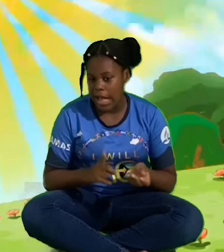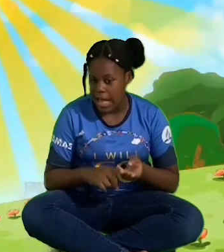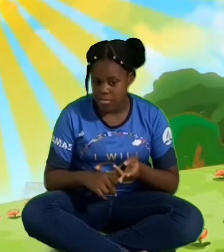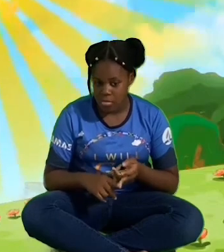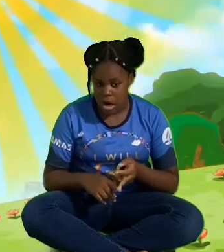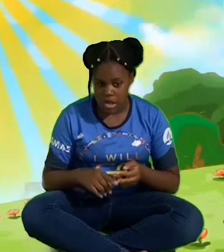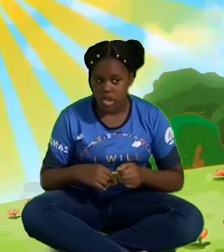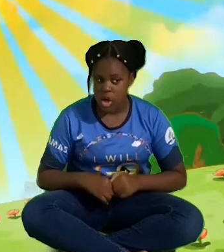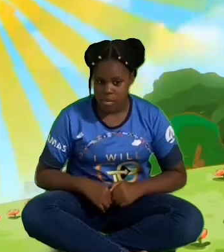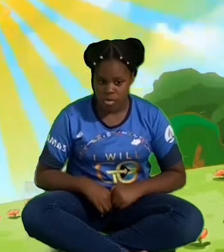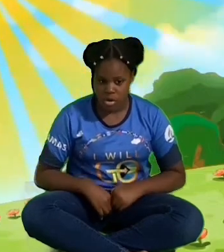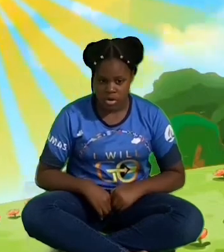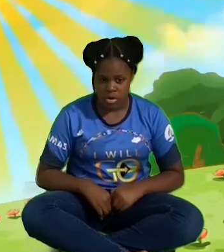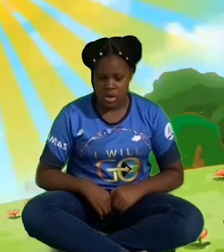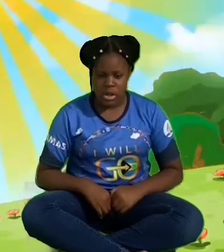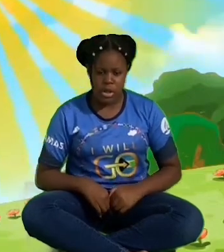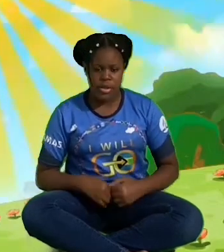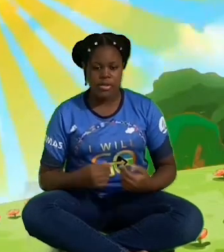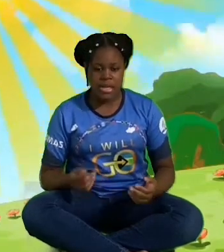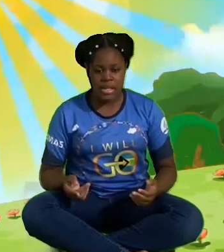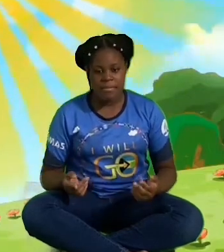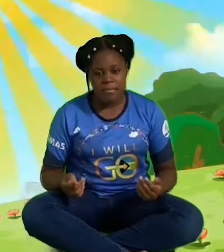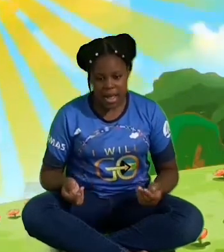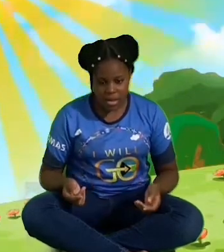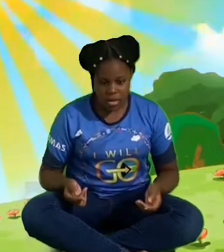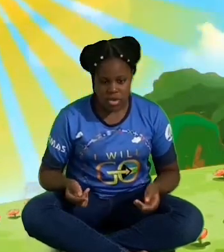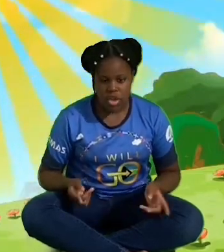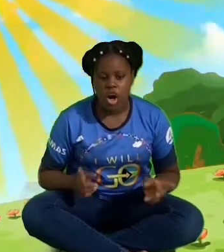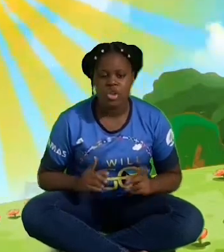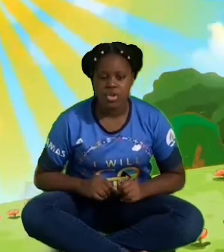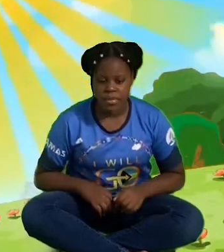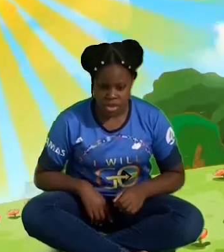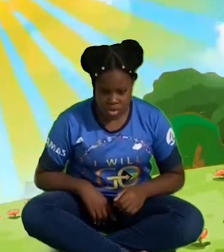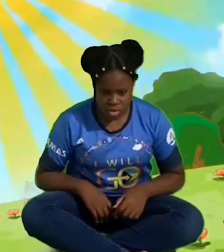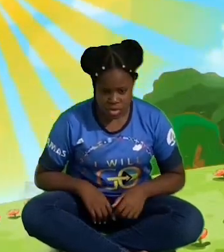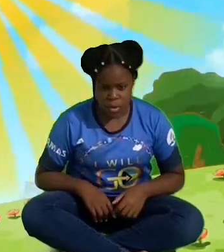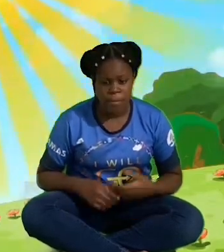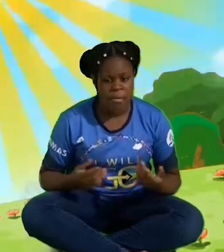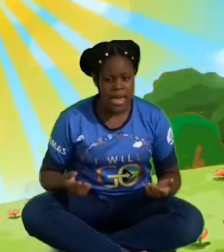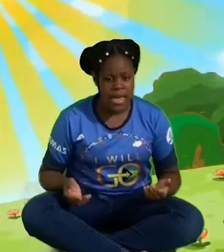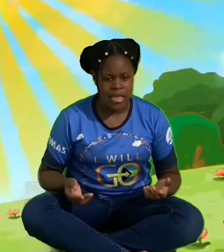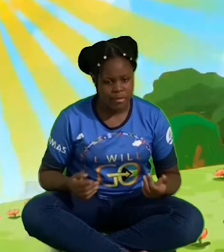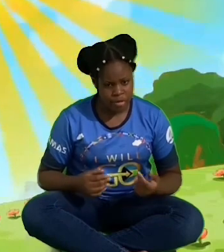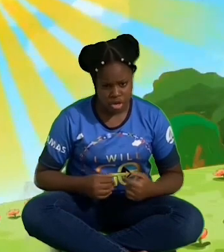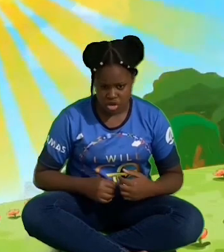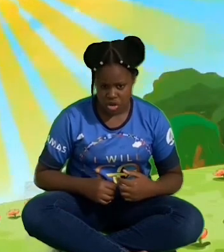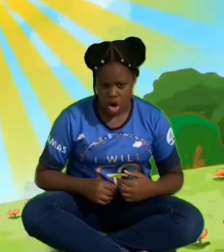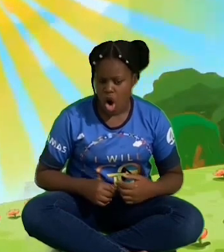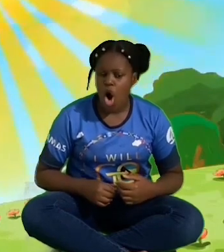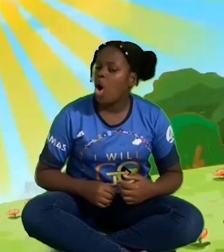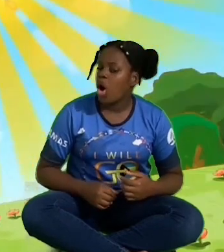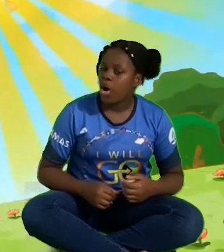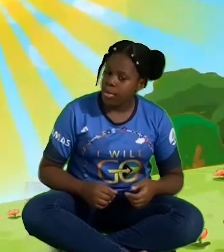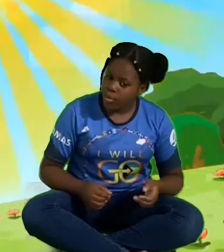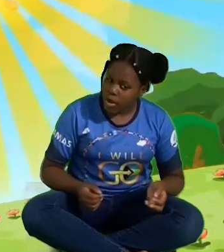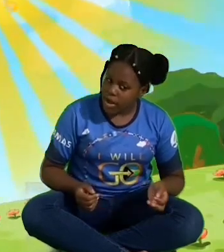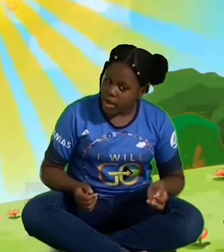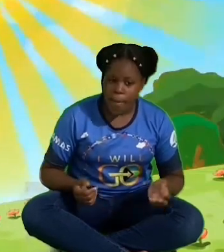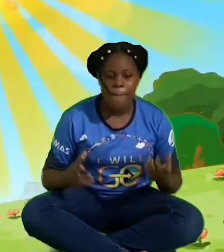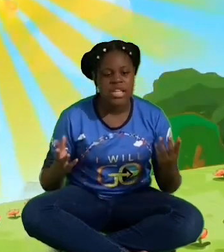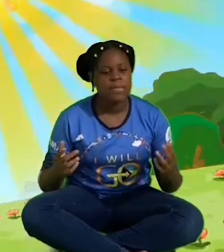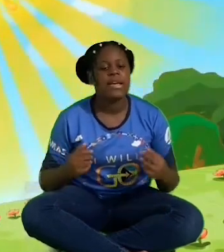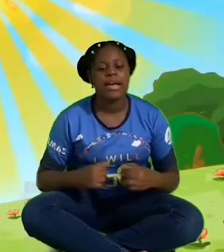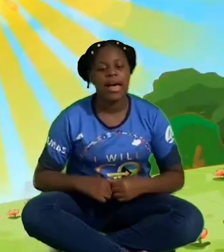silver, and bronze are important. These metals are to be used when making the furniture. All the